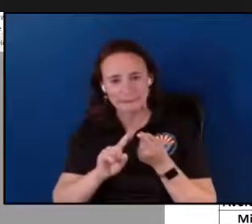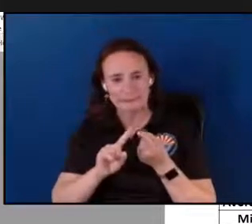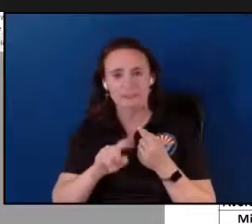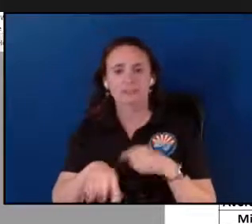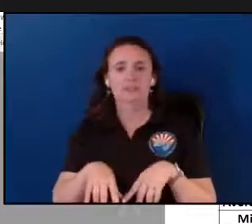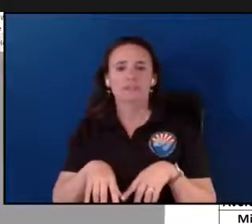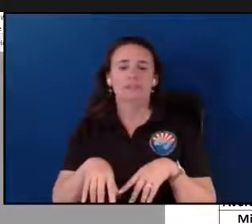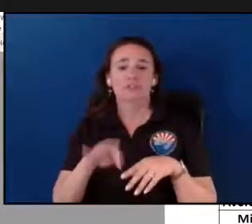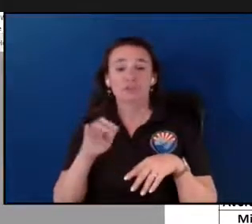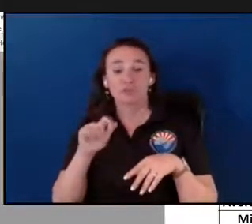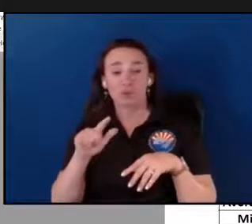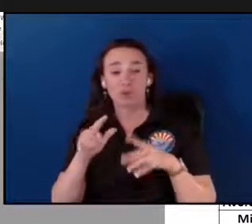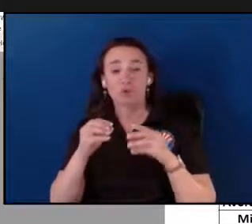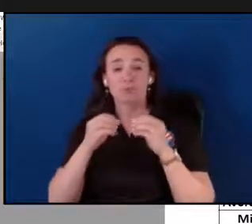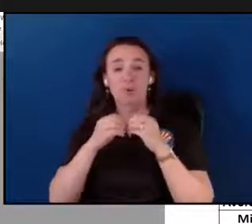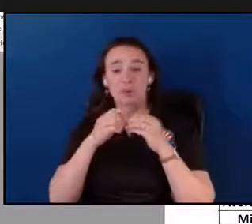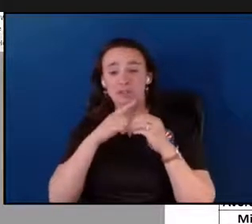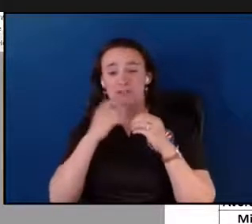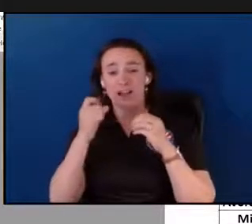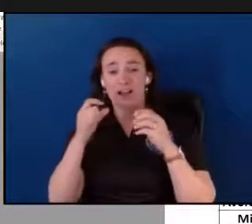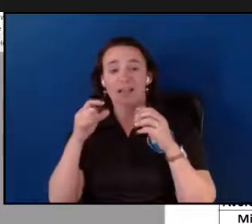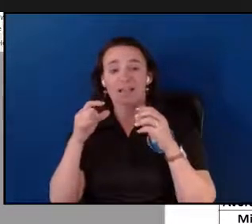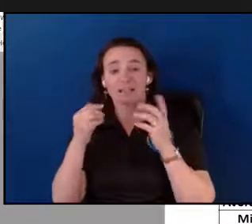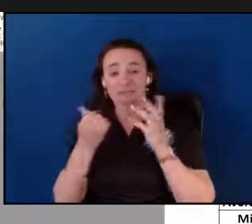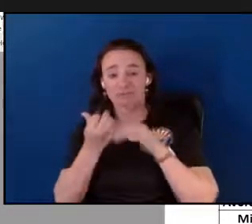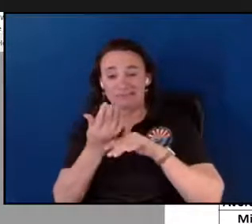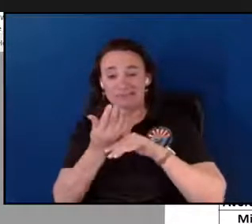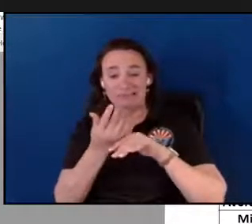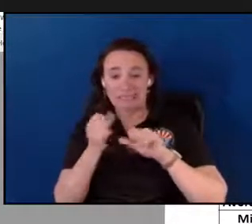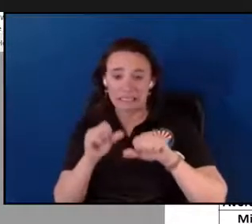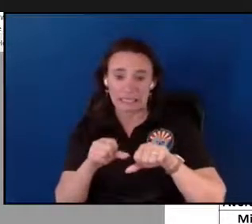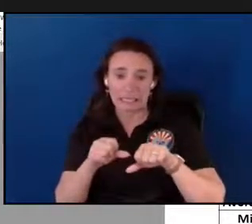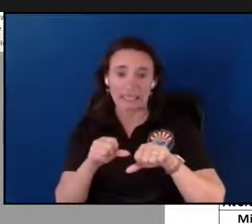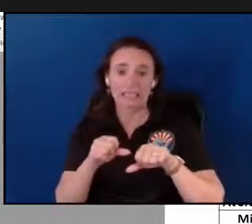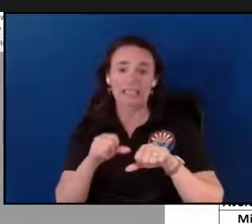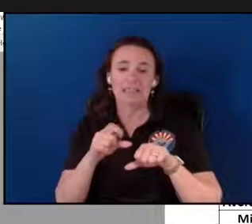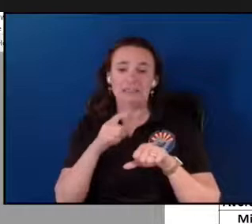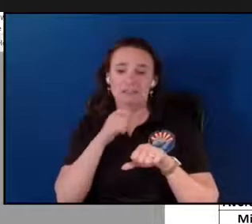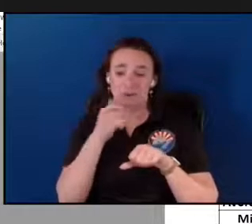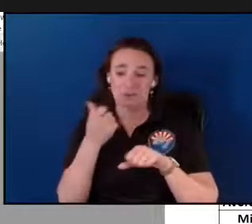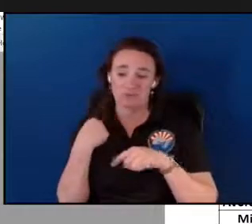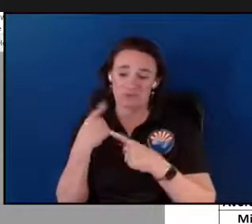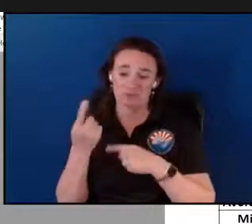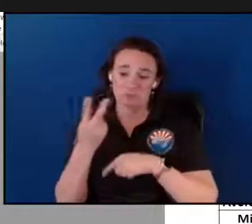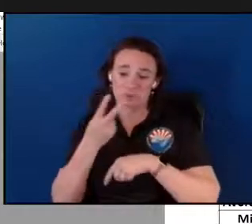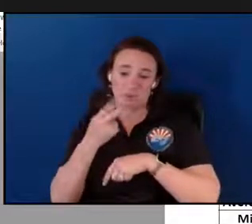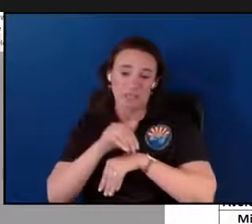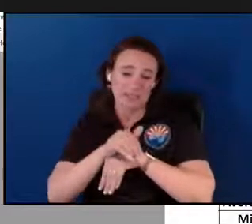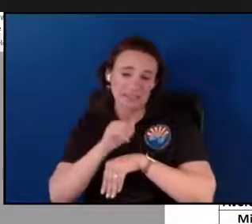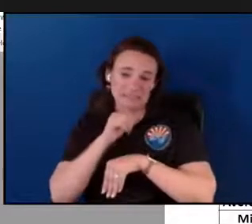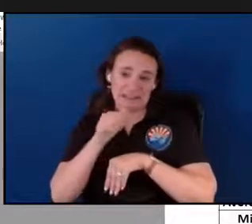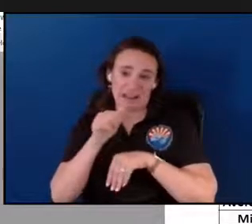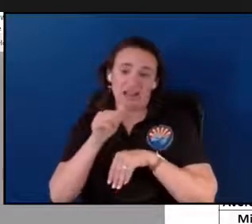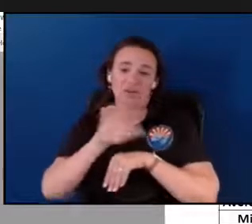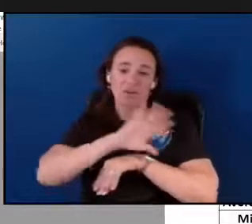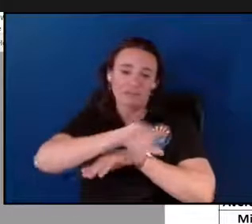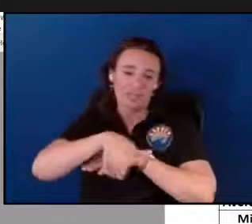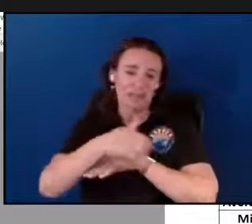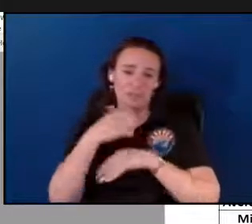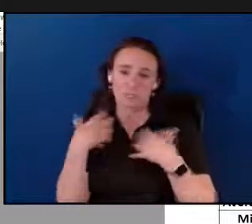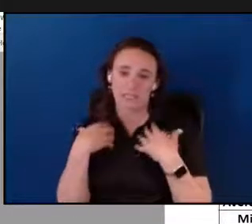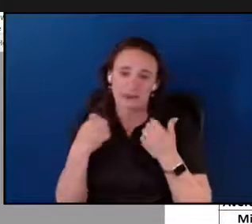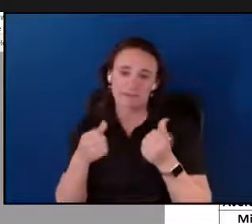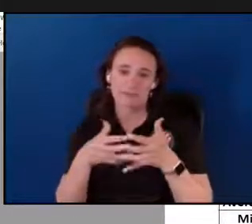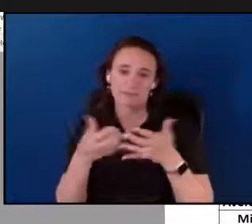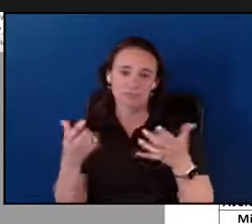recovering as nicely as they have been in the past. So those fuels tend to stay a little bit drier through the night. And then the winds are starting to come